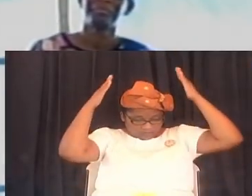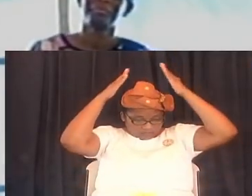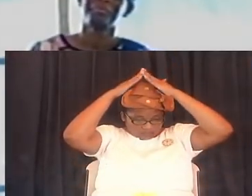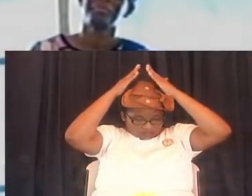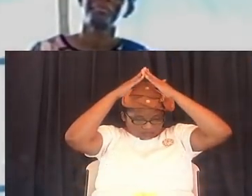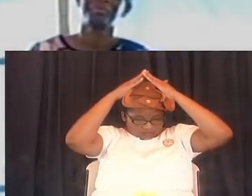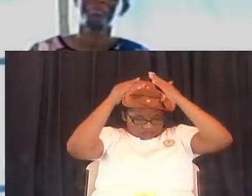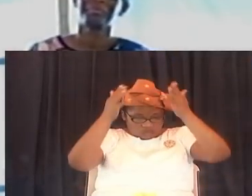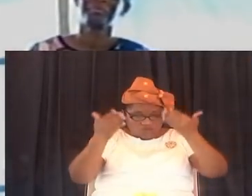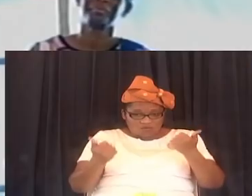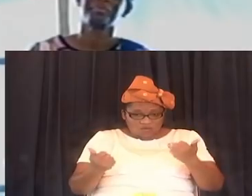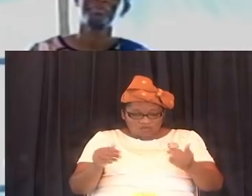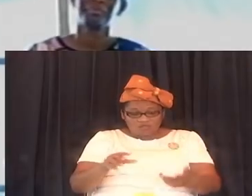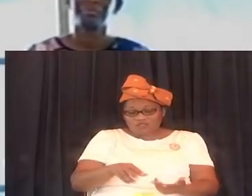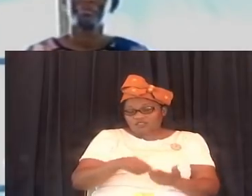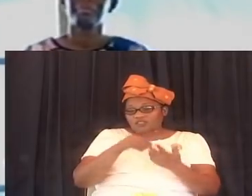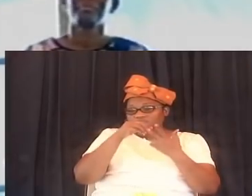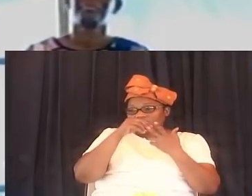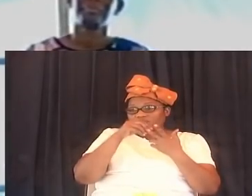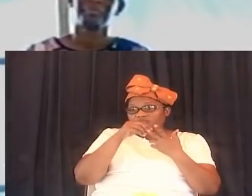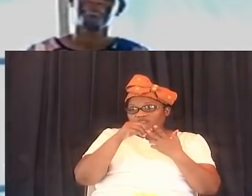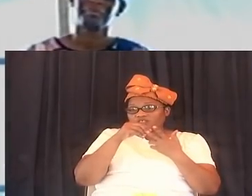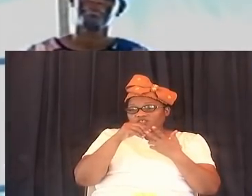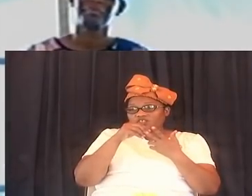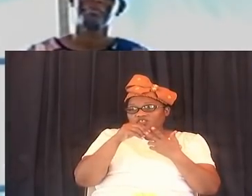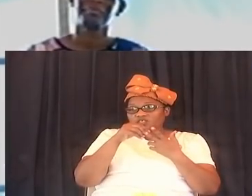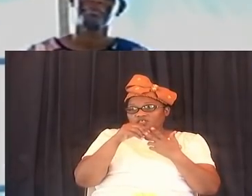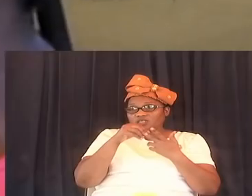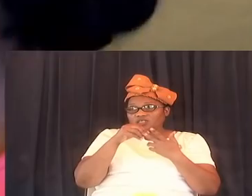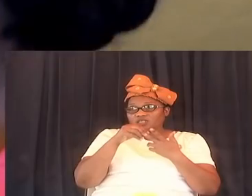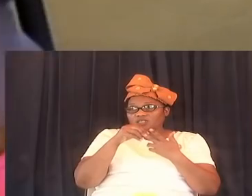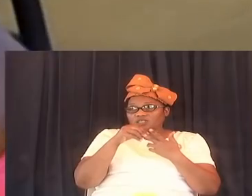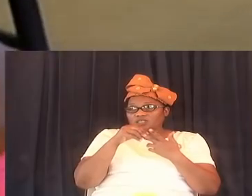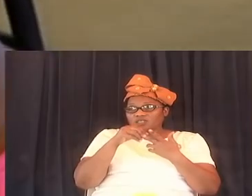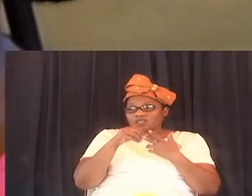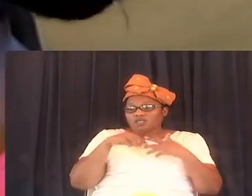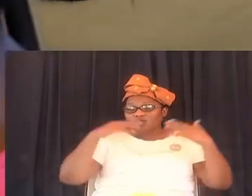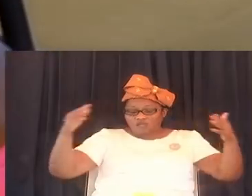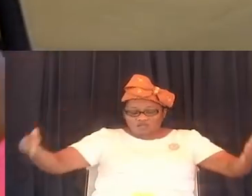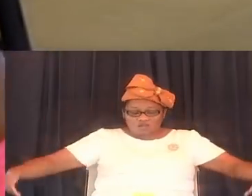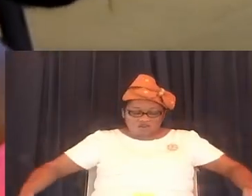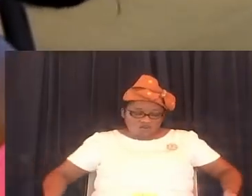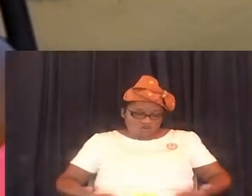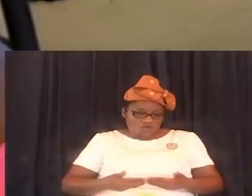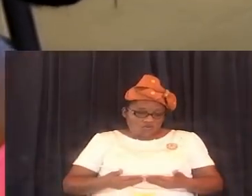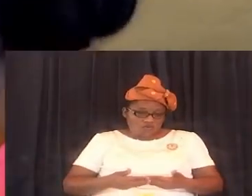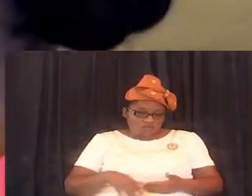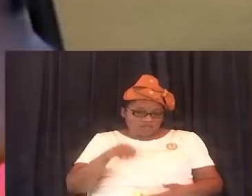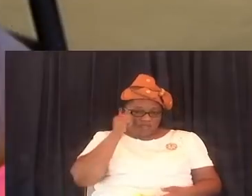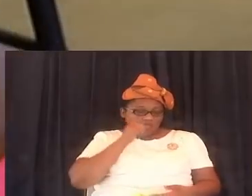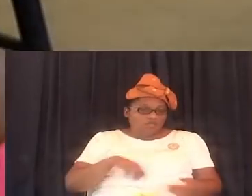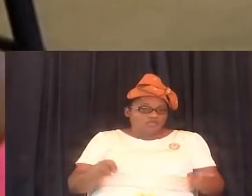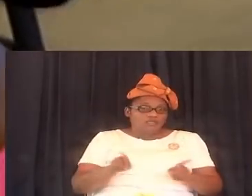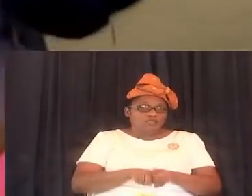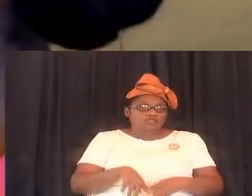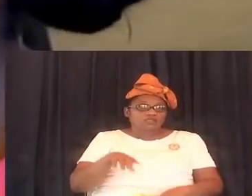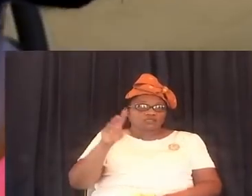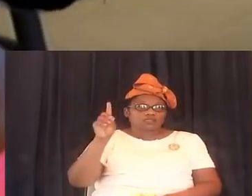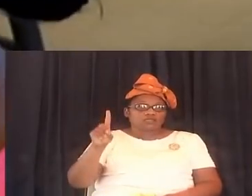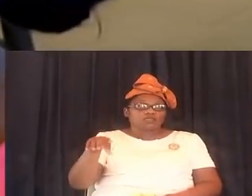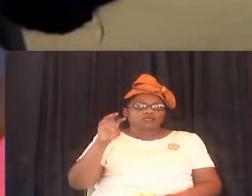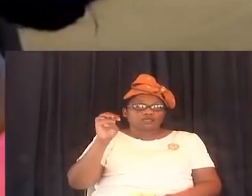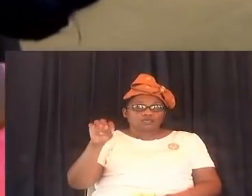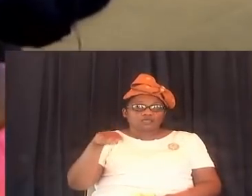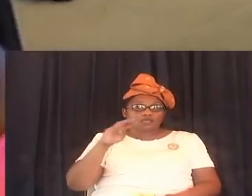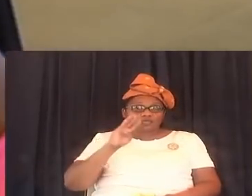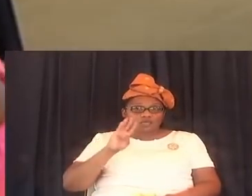especially acknowledge you. You know, he said that he will get in touch with you. You know, he just could not be here today. Look here. God